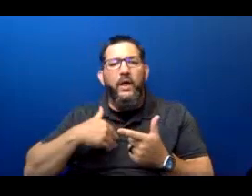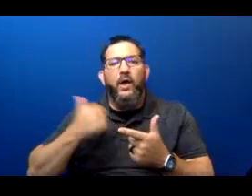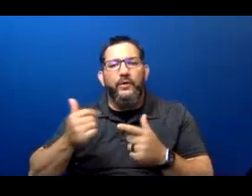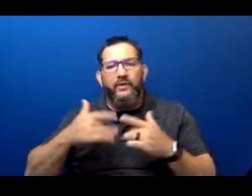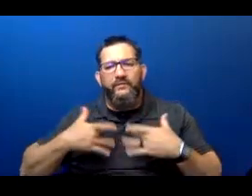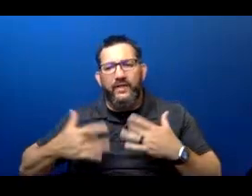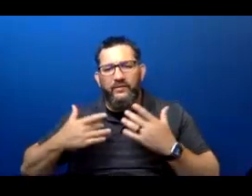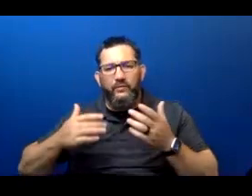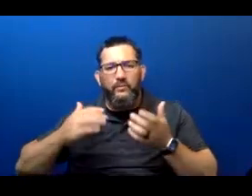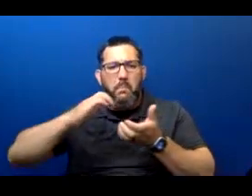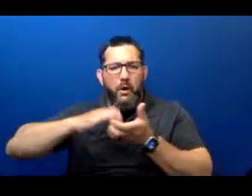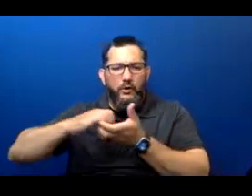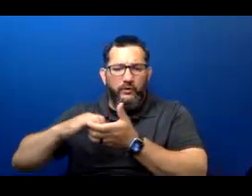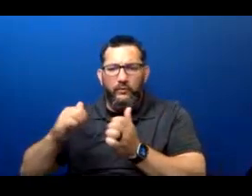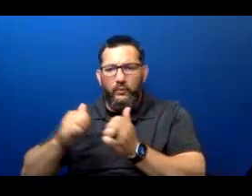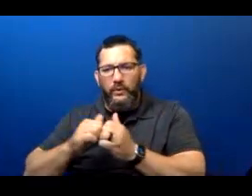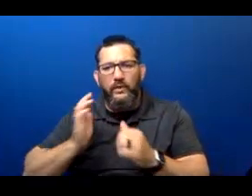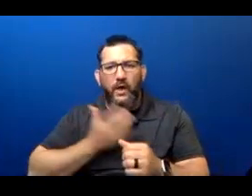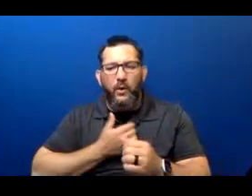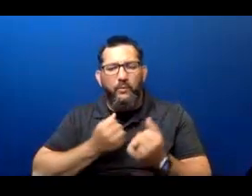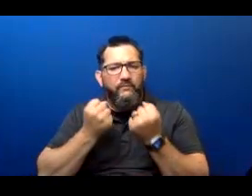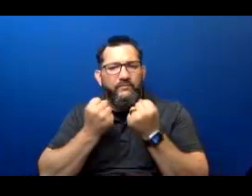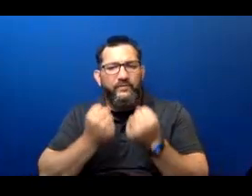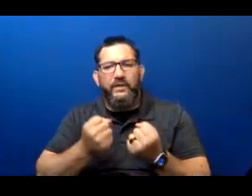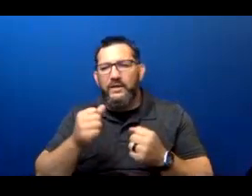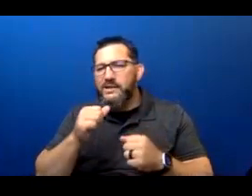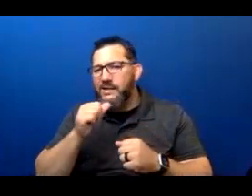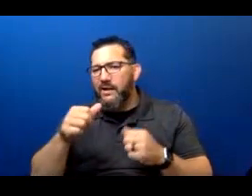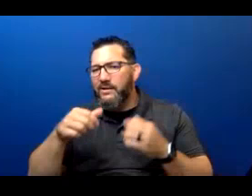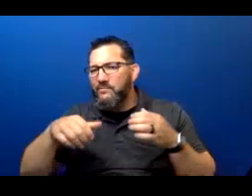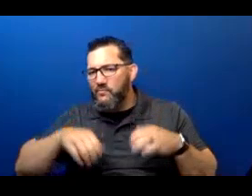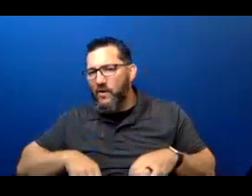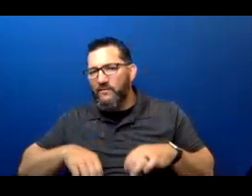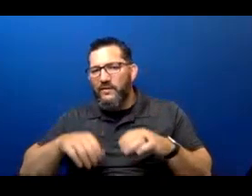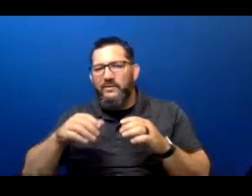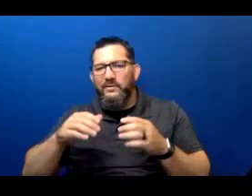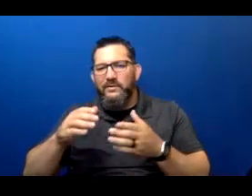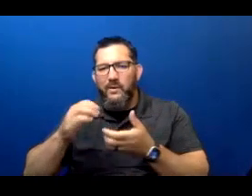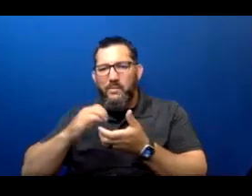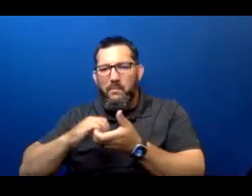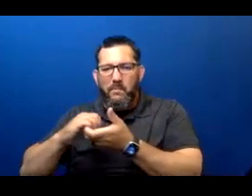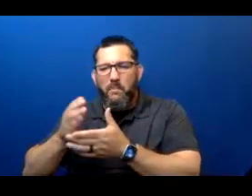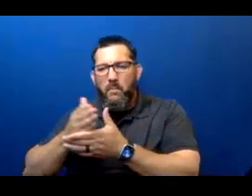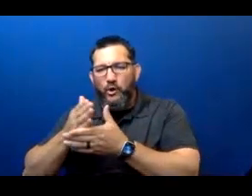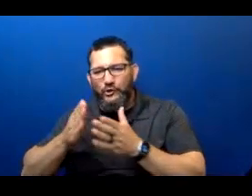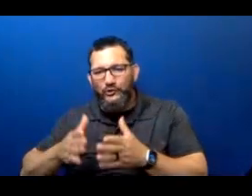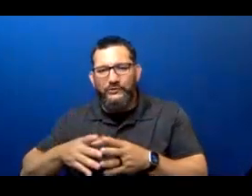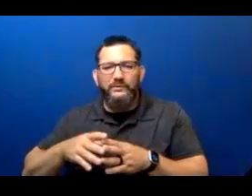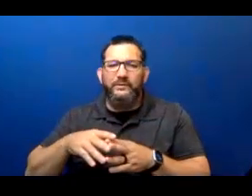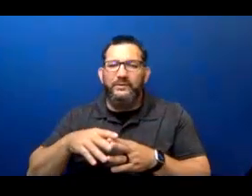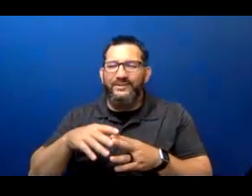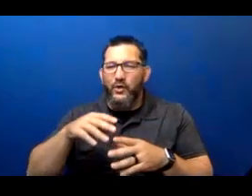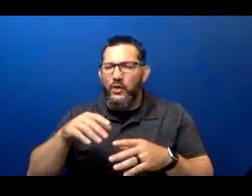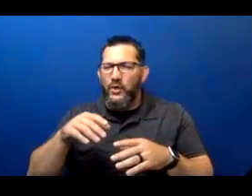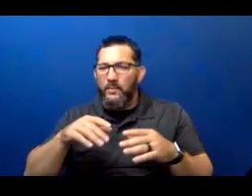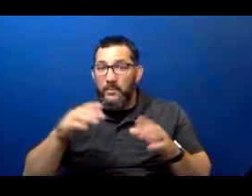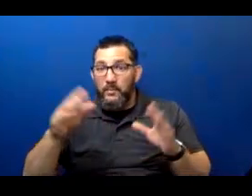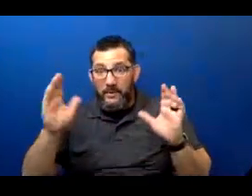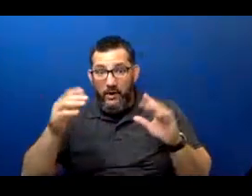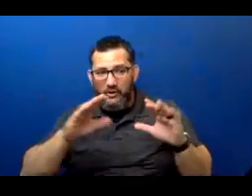very resilient nonprofit partners. But under the category of those that were facilitated